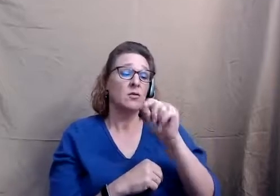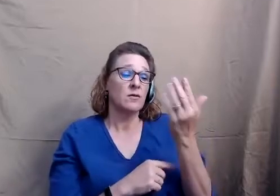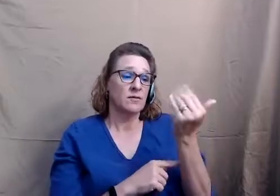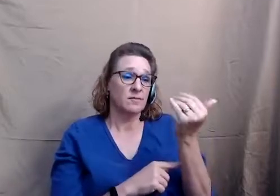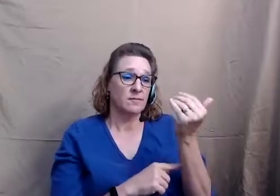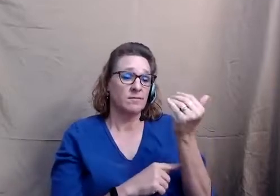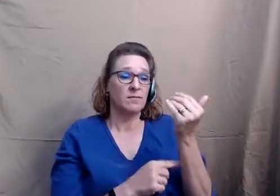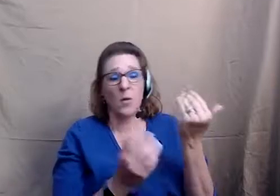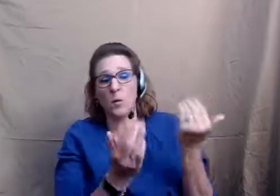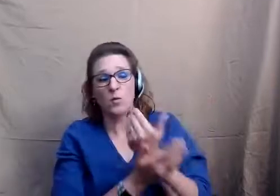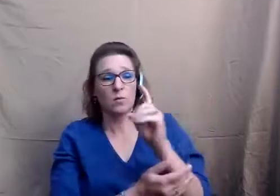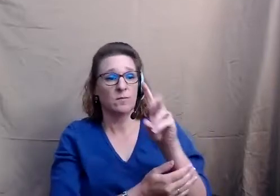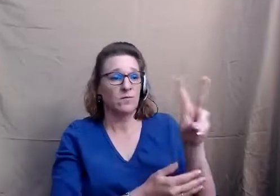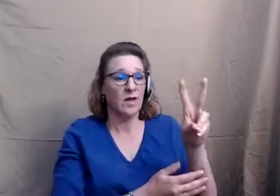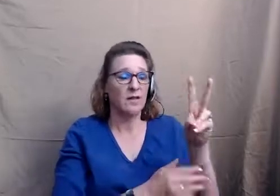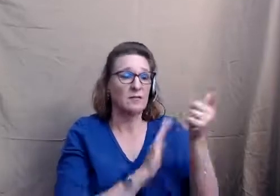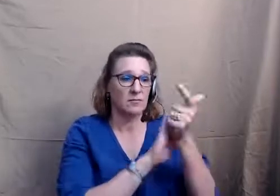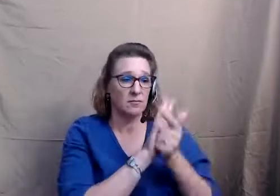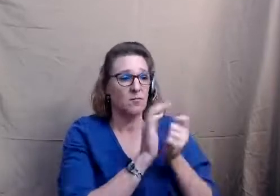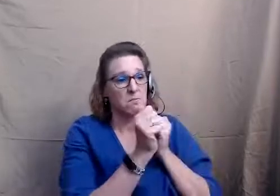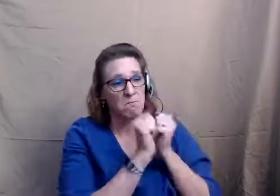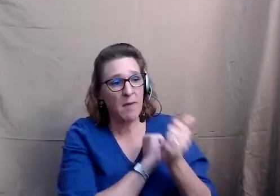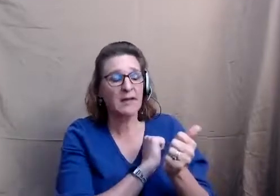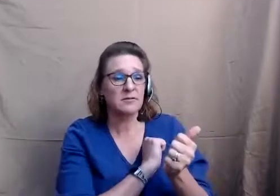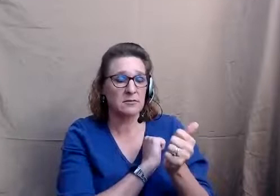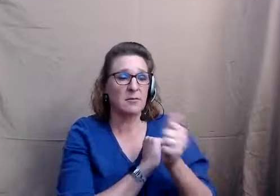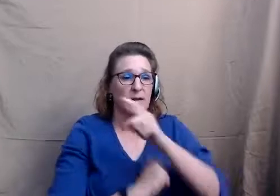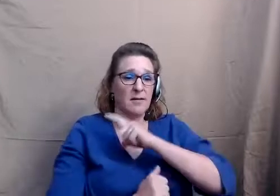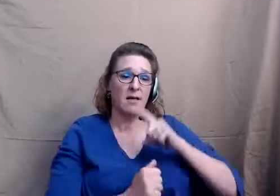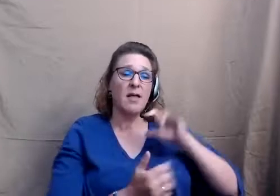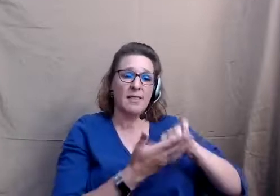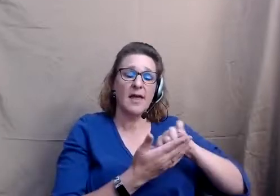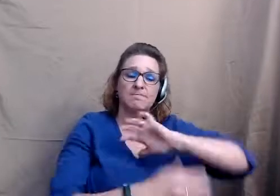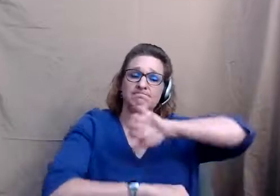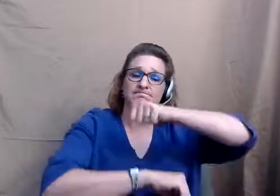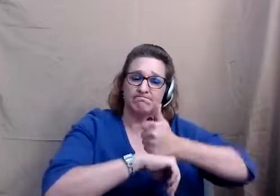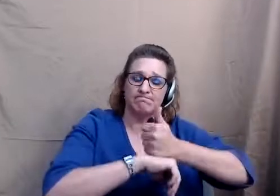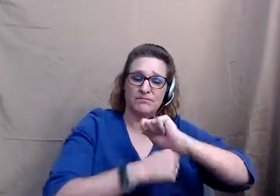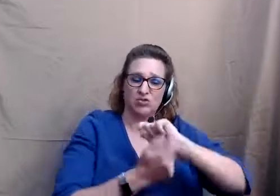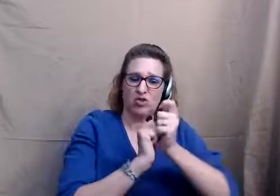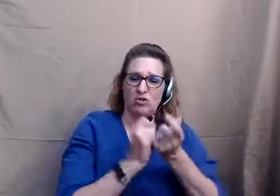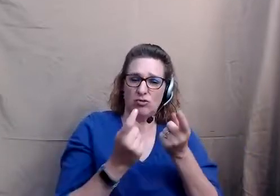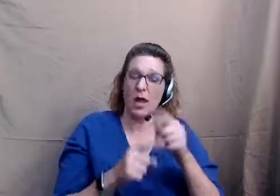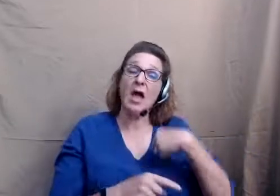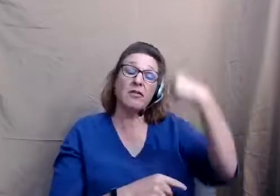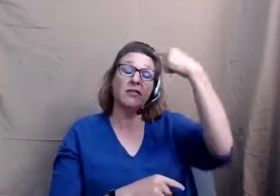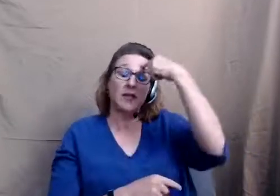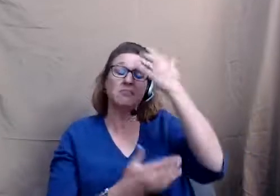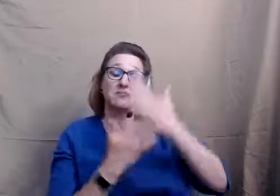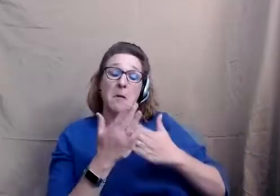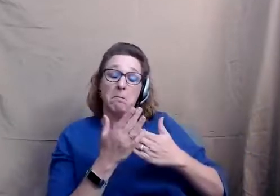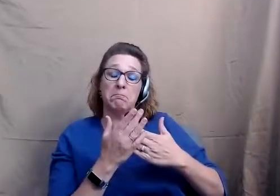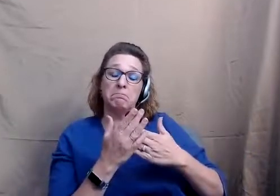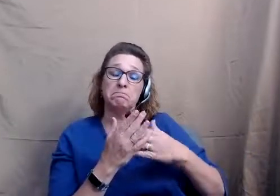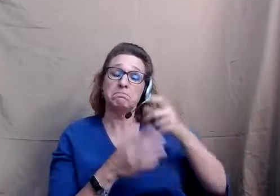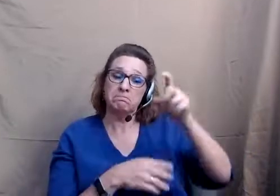domestic violence bill was passed by the legislature that did enact these kind of changes. I think some of those were necessary, but